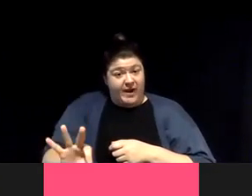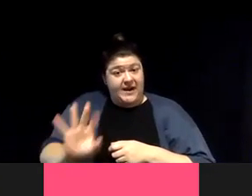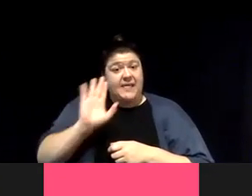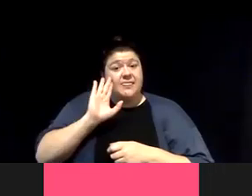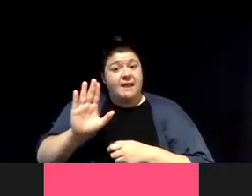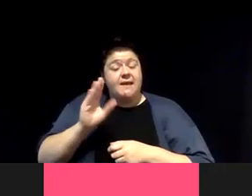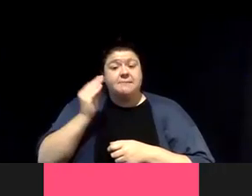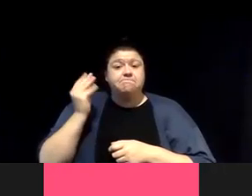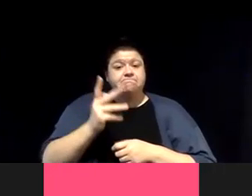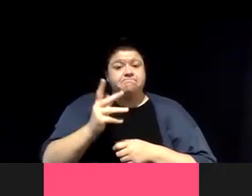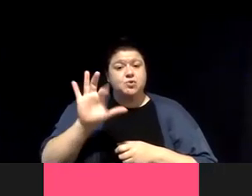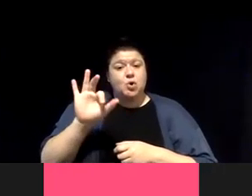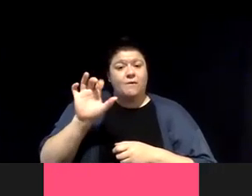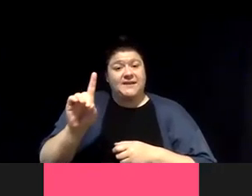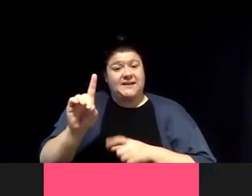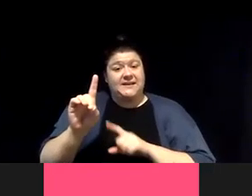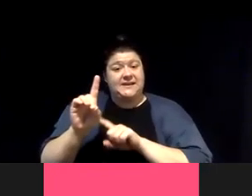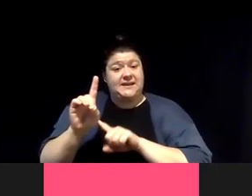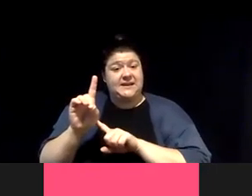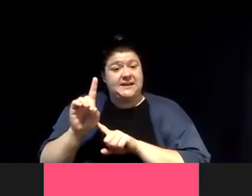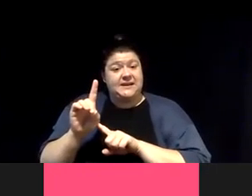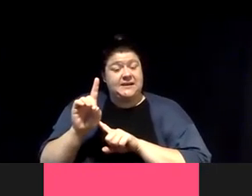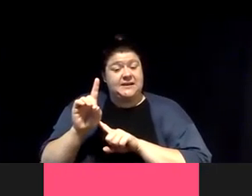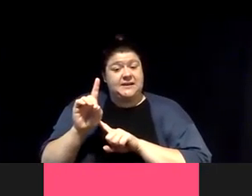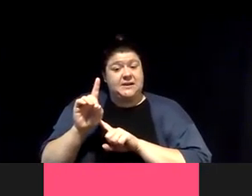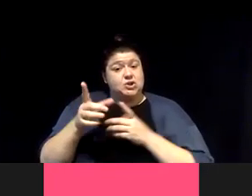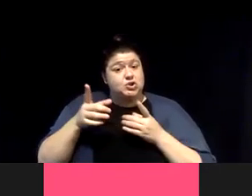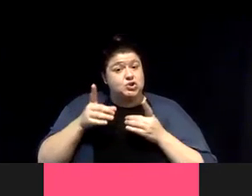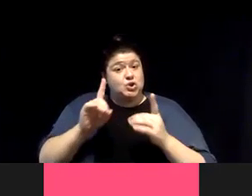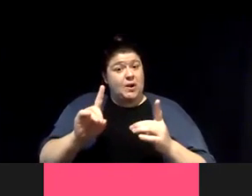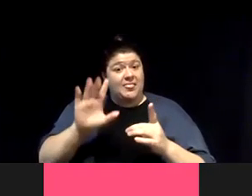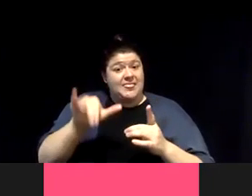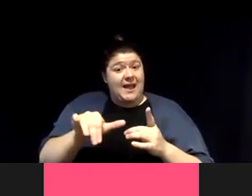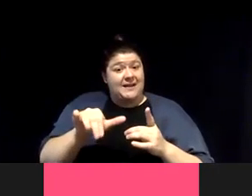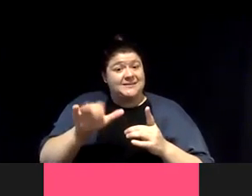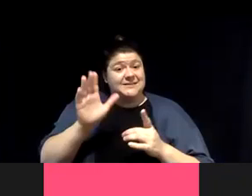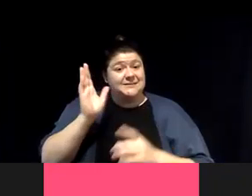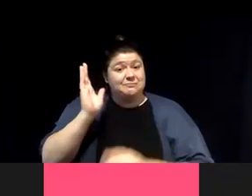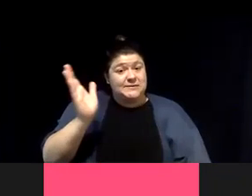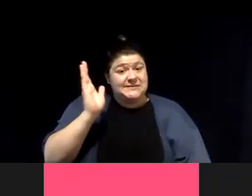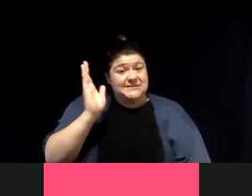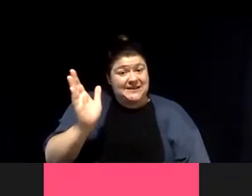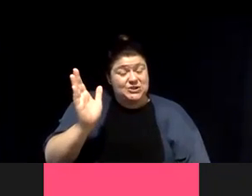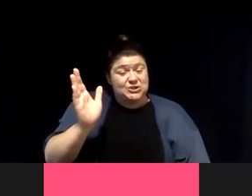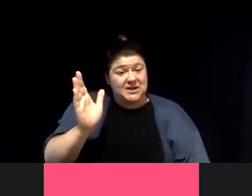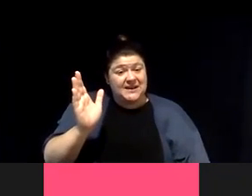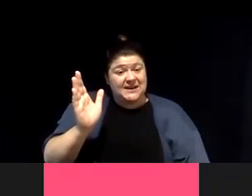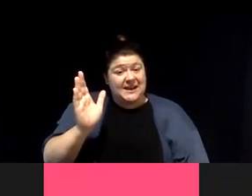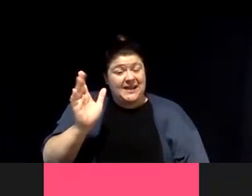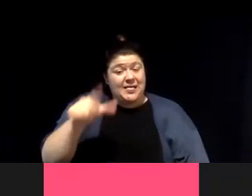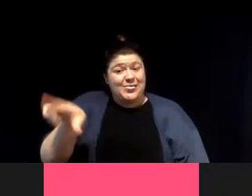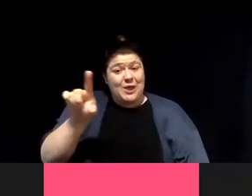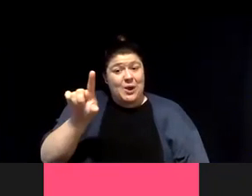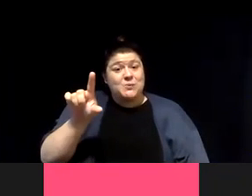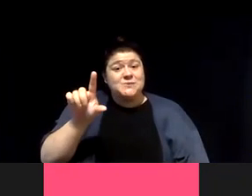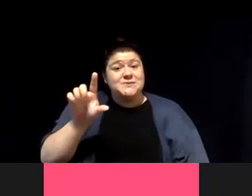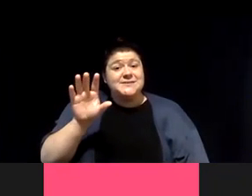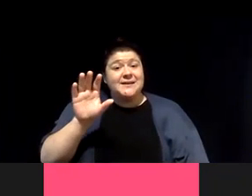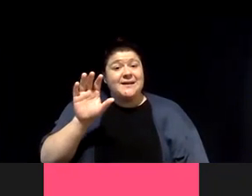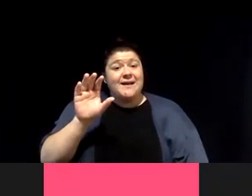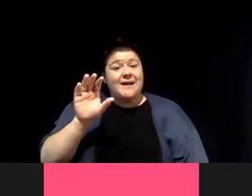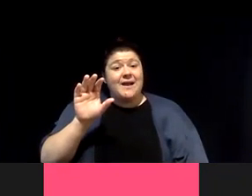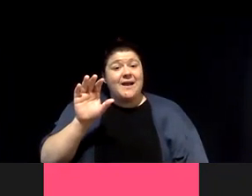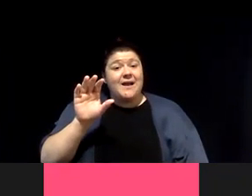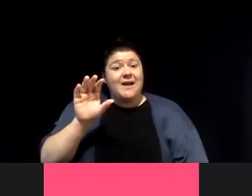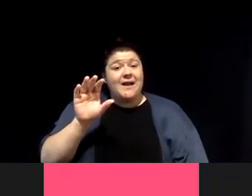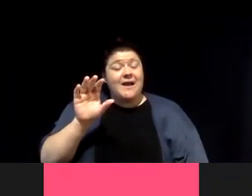COVID. And during those press conferences, those updates on that Facebook page